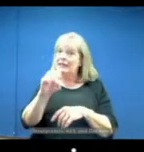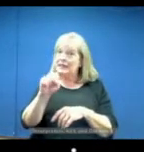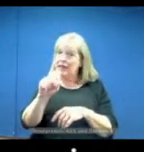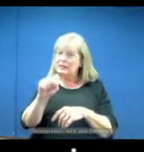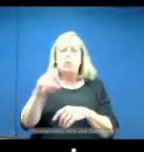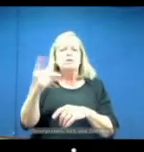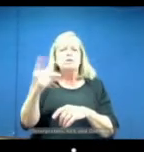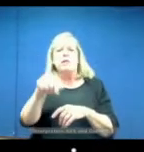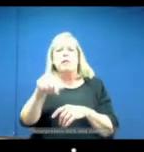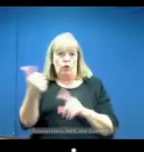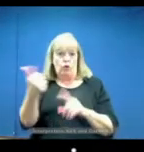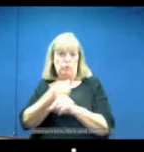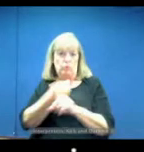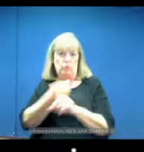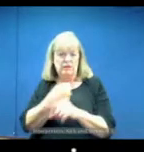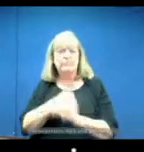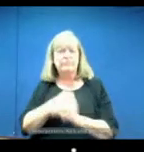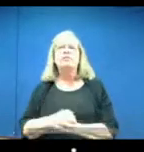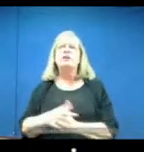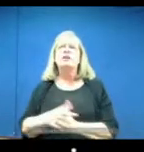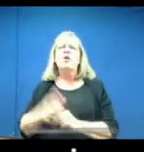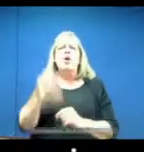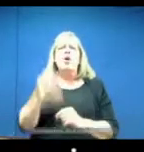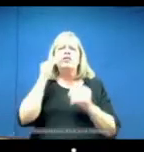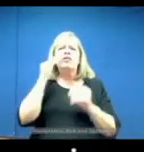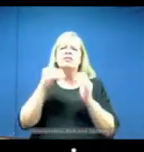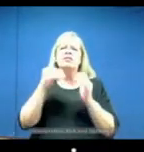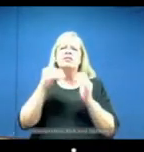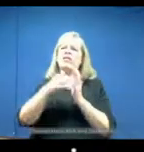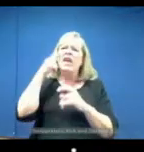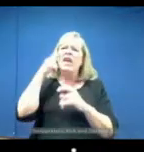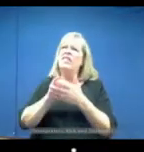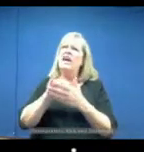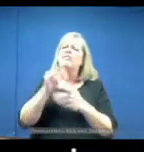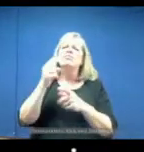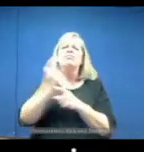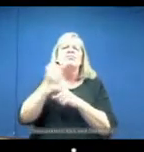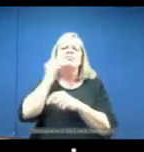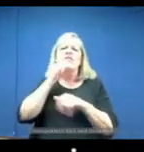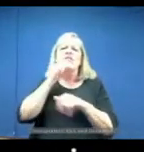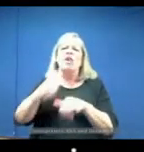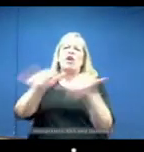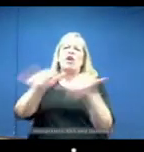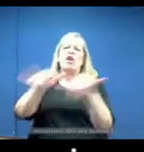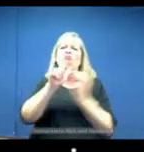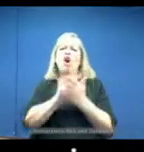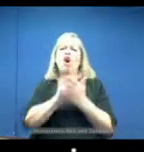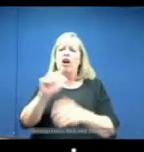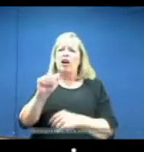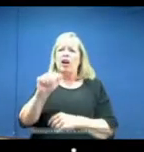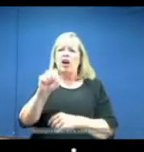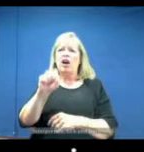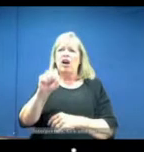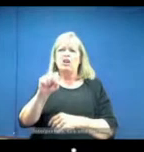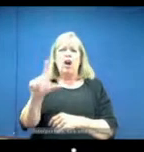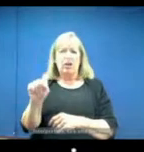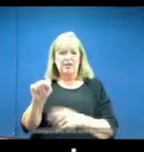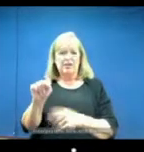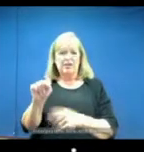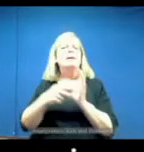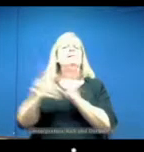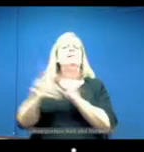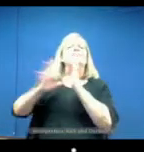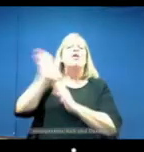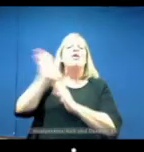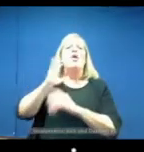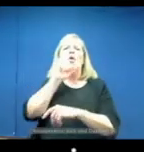You think about the common law definition of assault. Assault doesn't, at common law, didn't, in the olden days, is what we